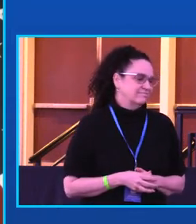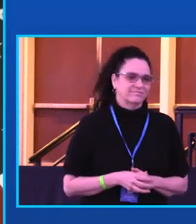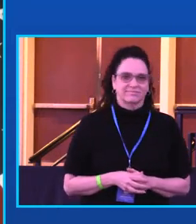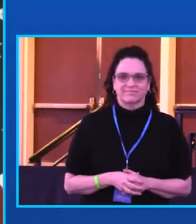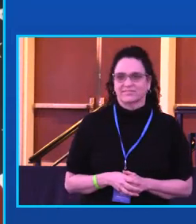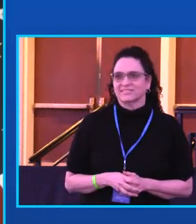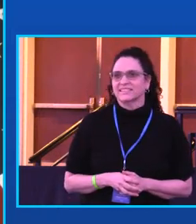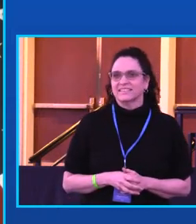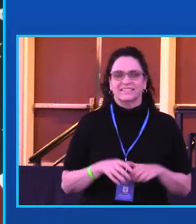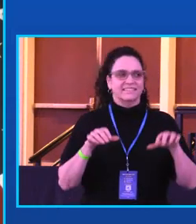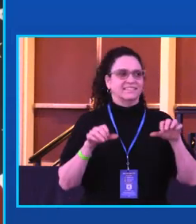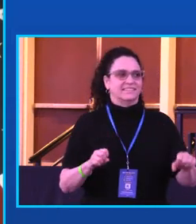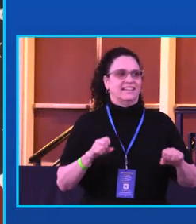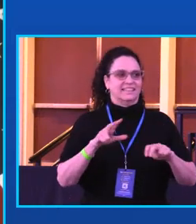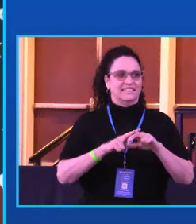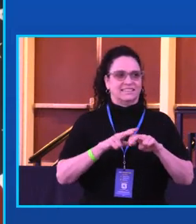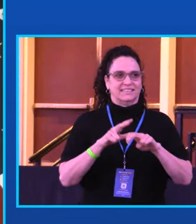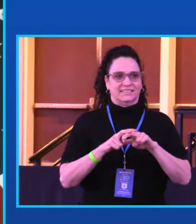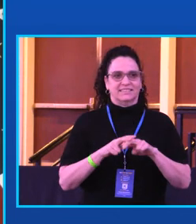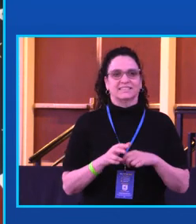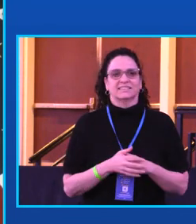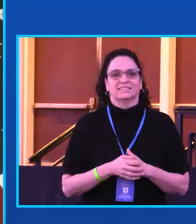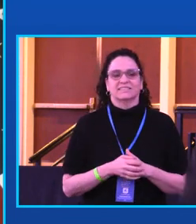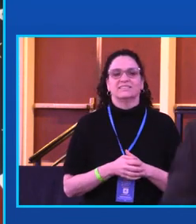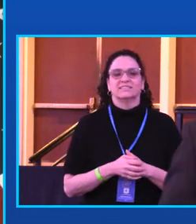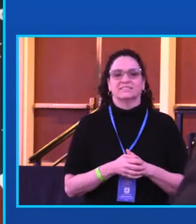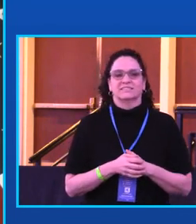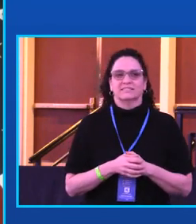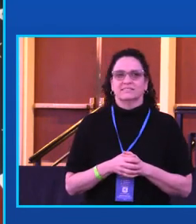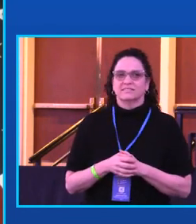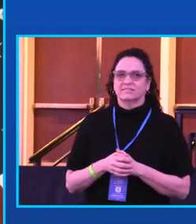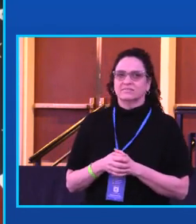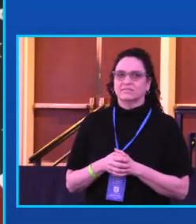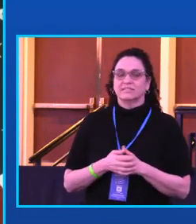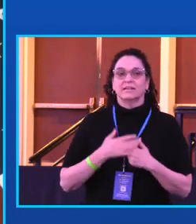Take your seats, everyone. People in the back, please have a seat.